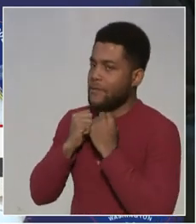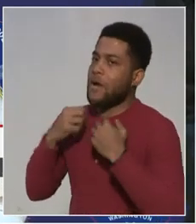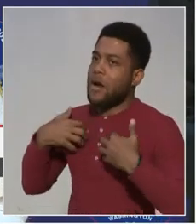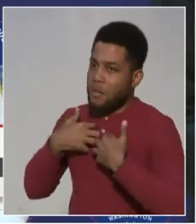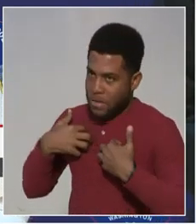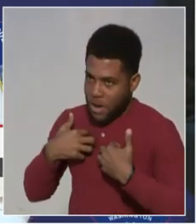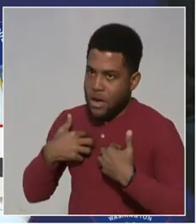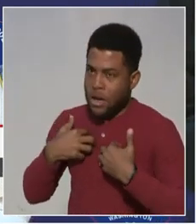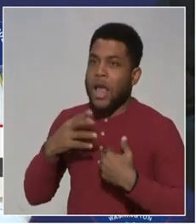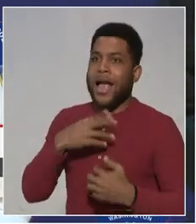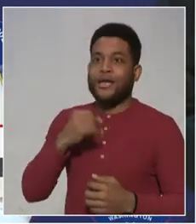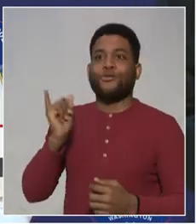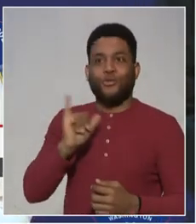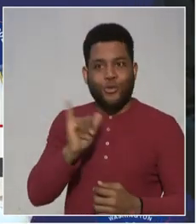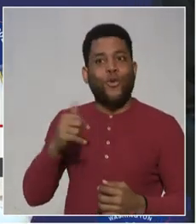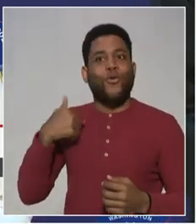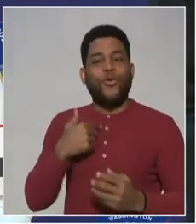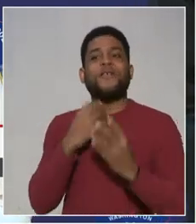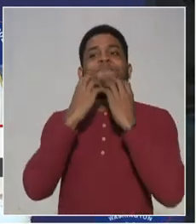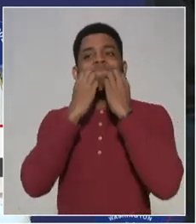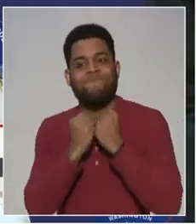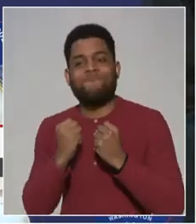3 of our officers have been shot.